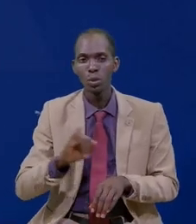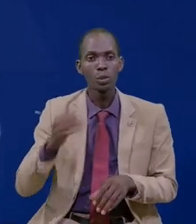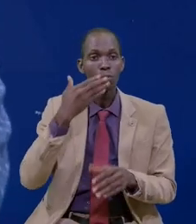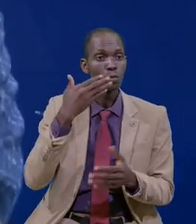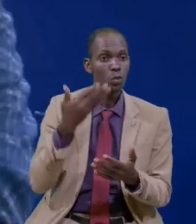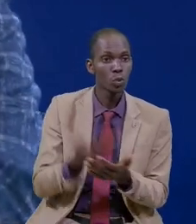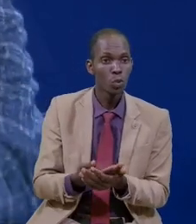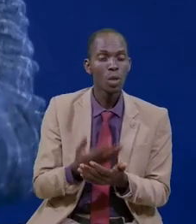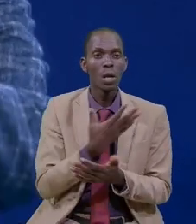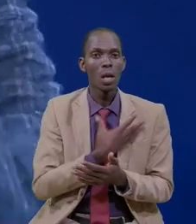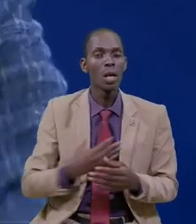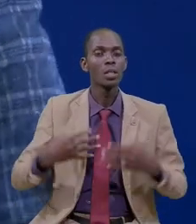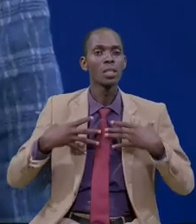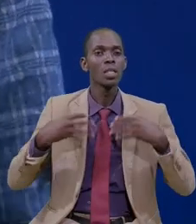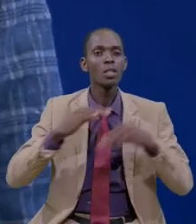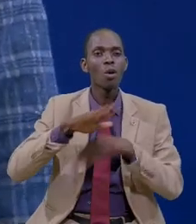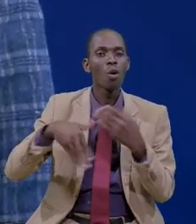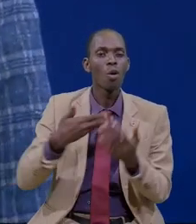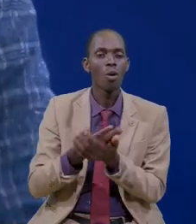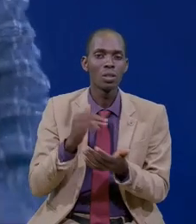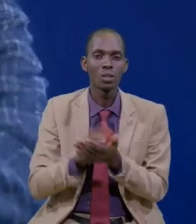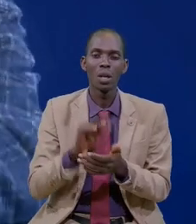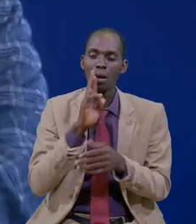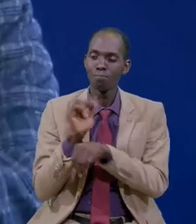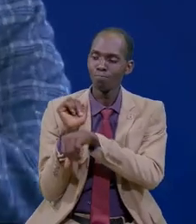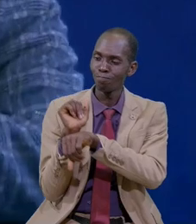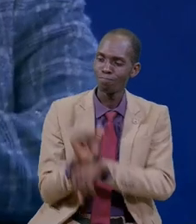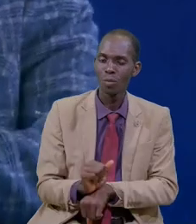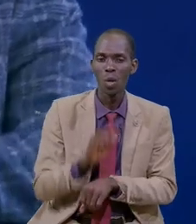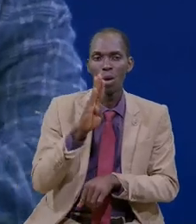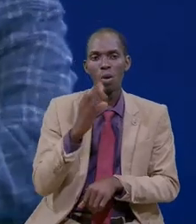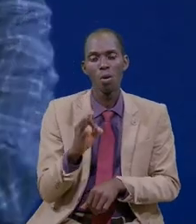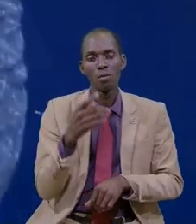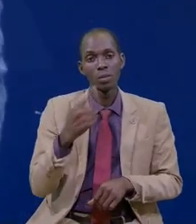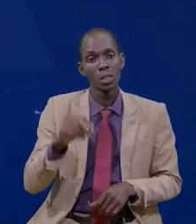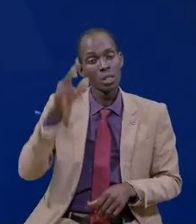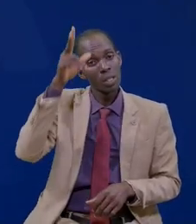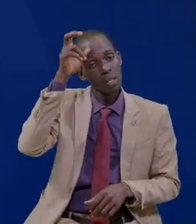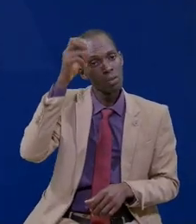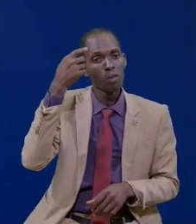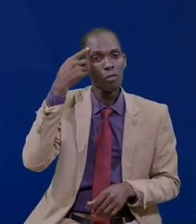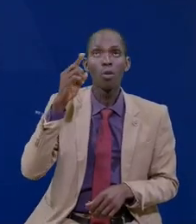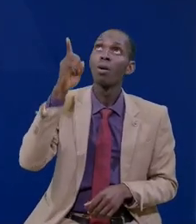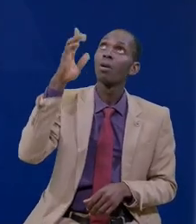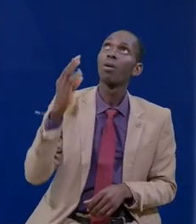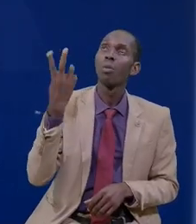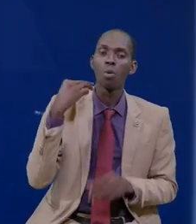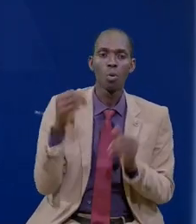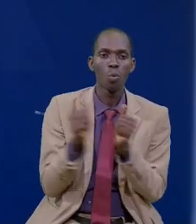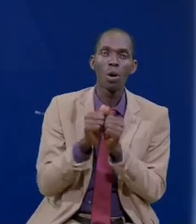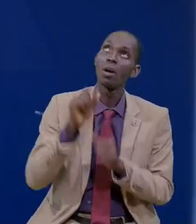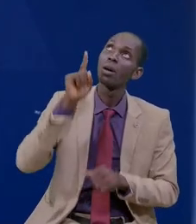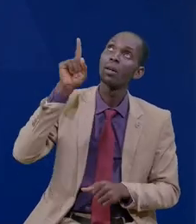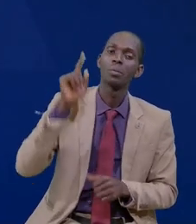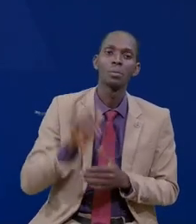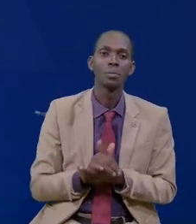healing all that were oppressed of the devil. Vous savez comment Dieu a oint du Saint-Esprit de force de Jésus de Nazareth qui allait de